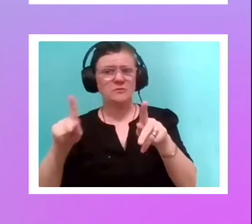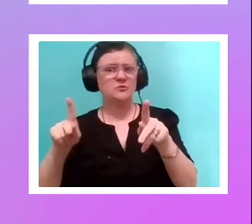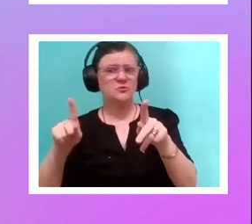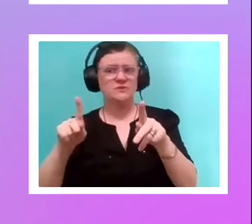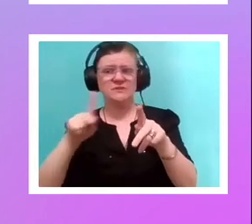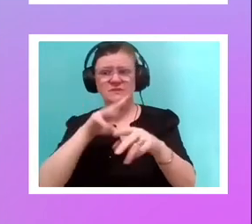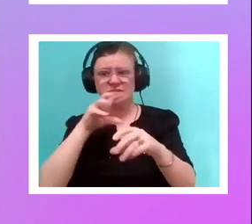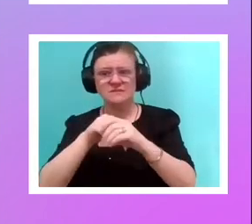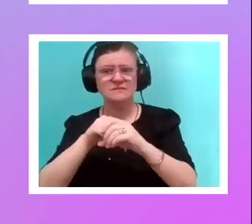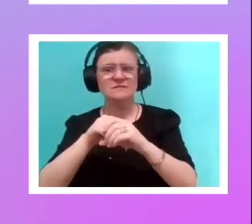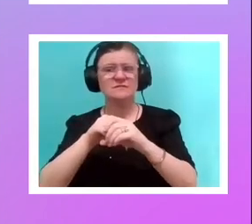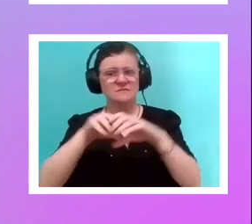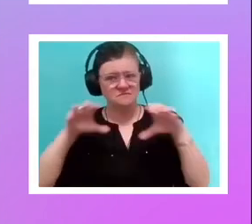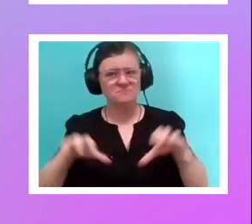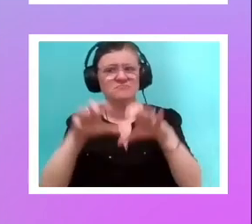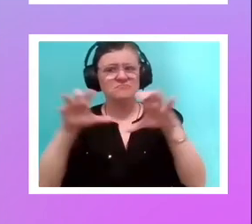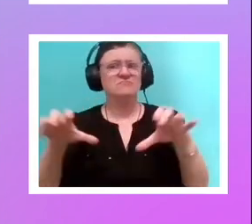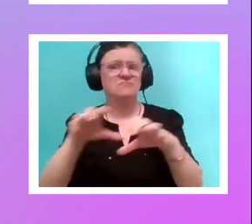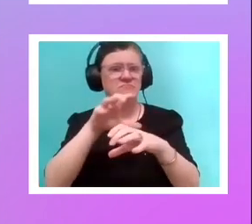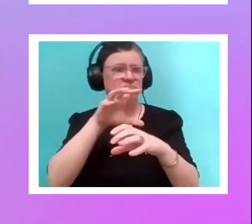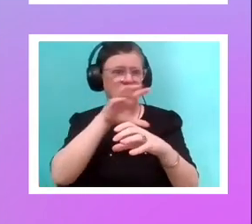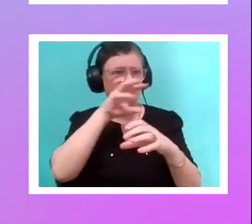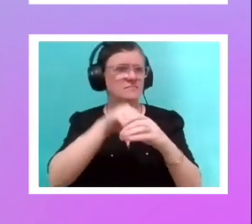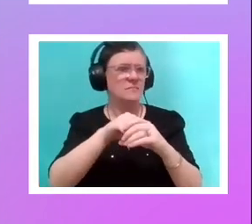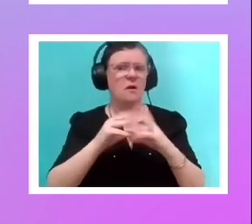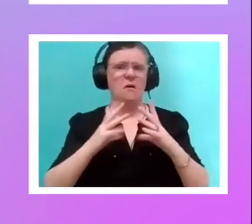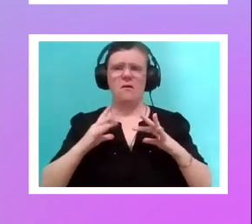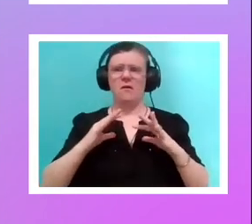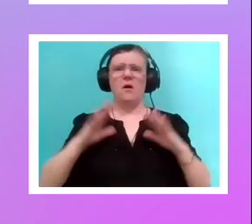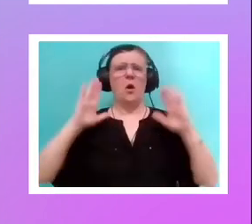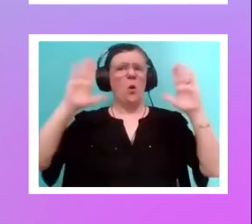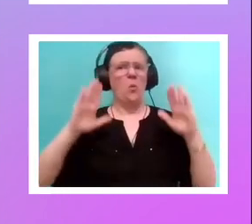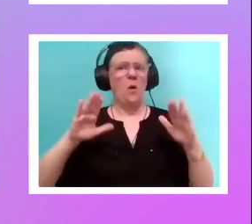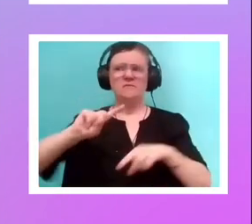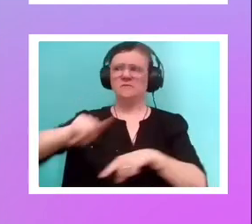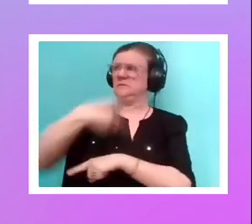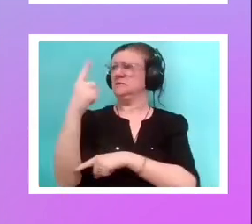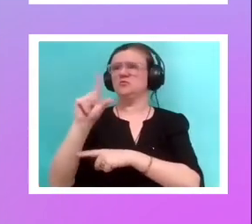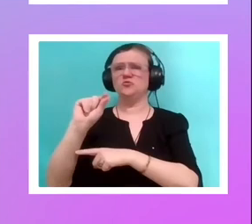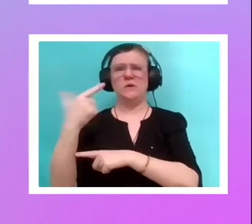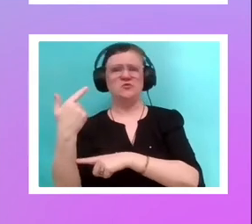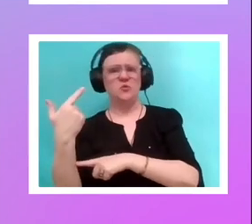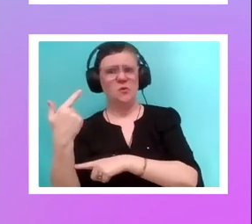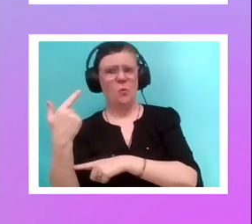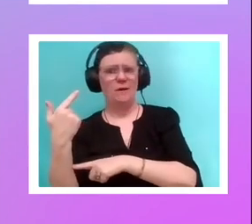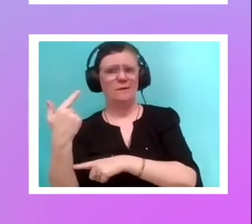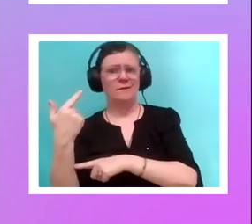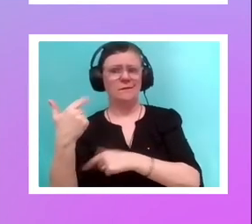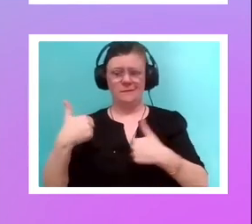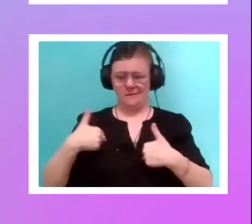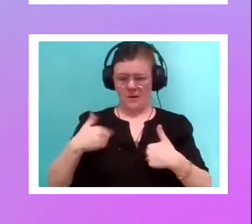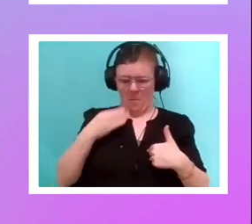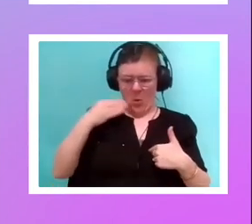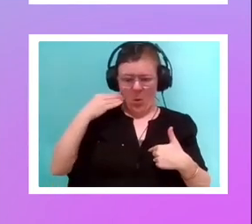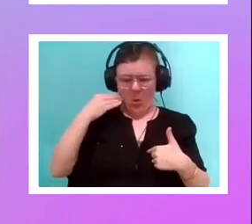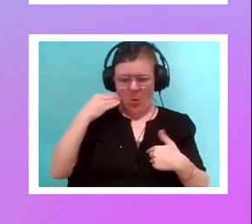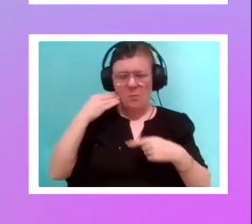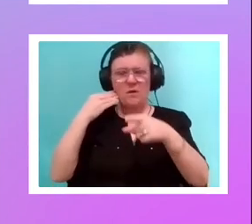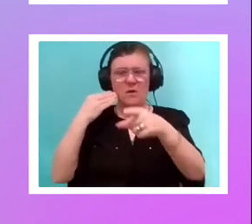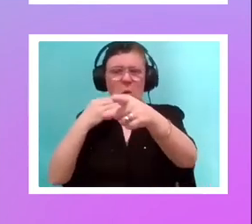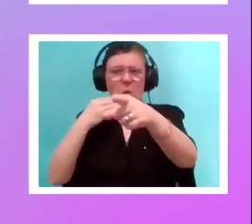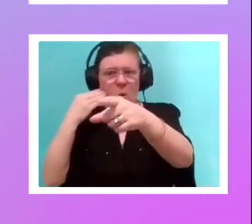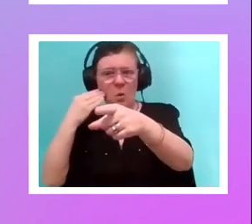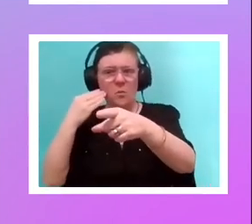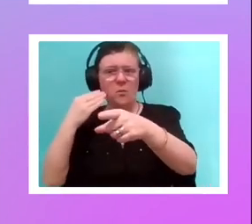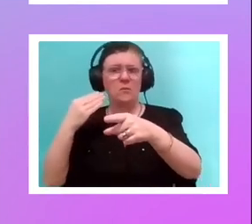an active member in the community. And what a wonderful day and age we live in, where we can sit from the comfort of our own homes and